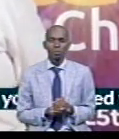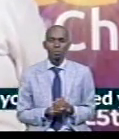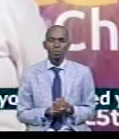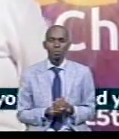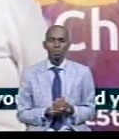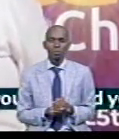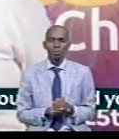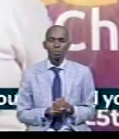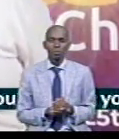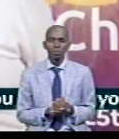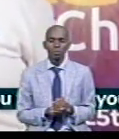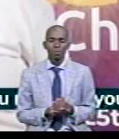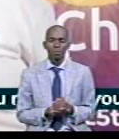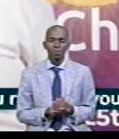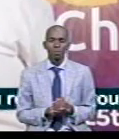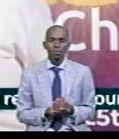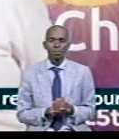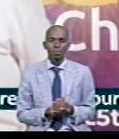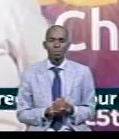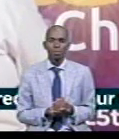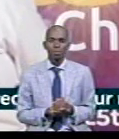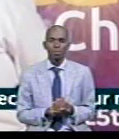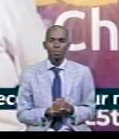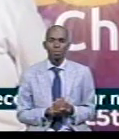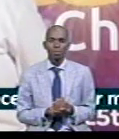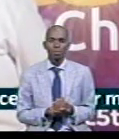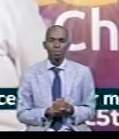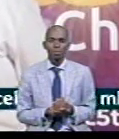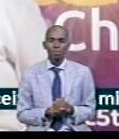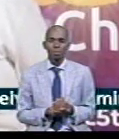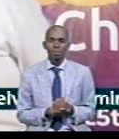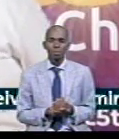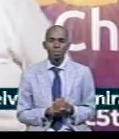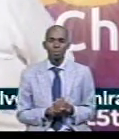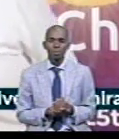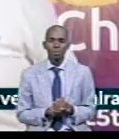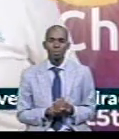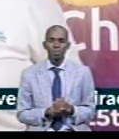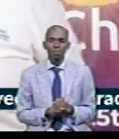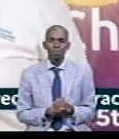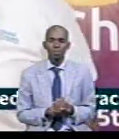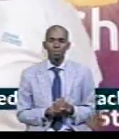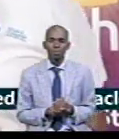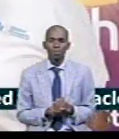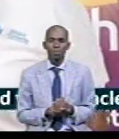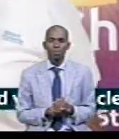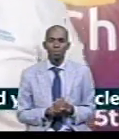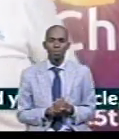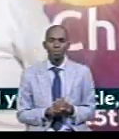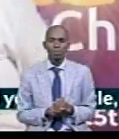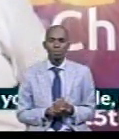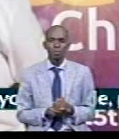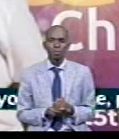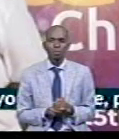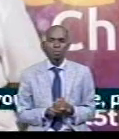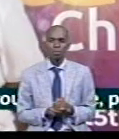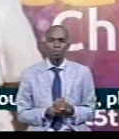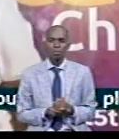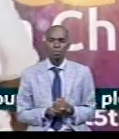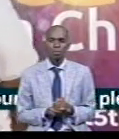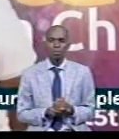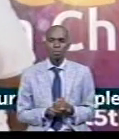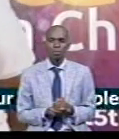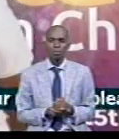you have a bar or bar, or that young quantity, and why I have a sound so. Or say, they didn't break,